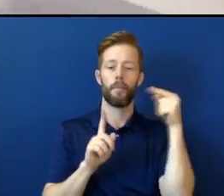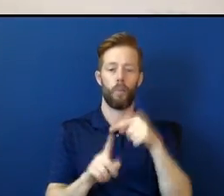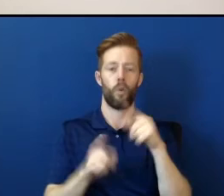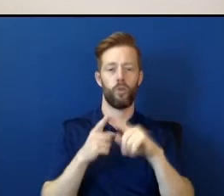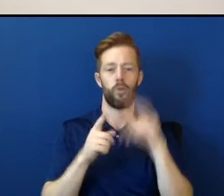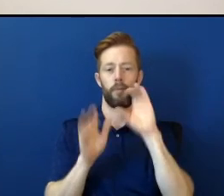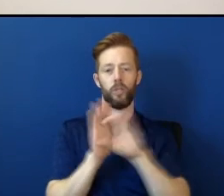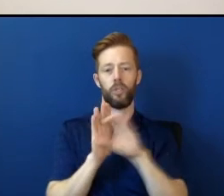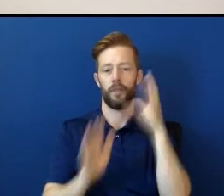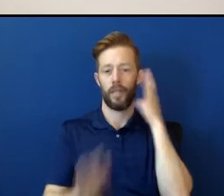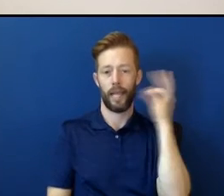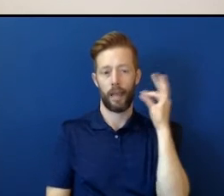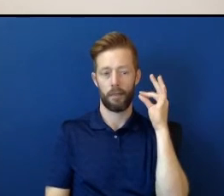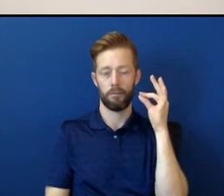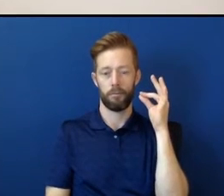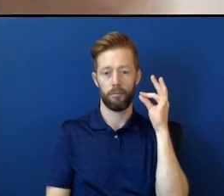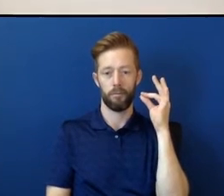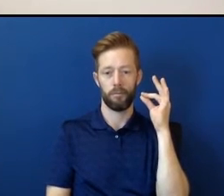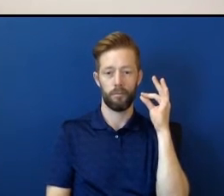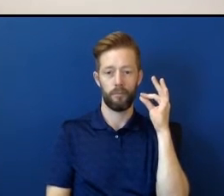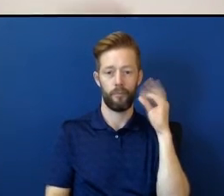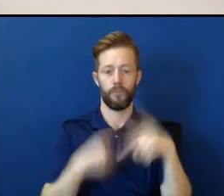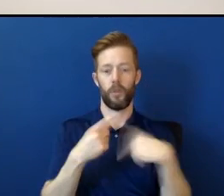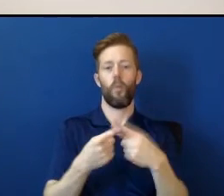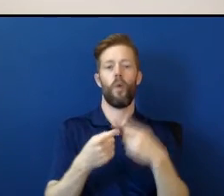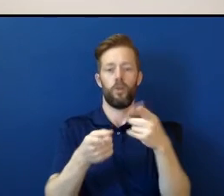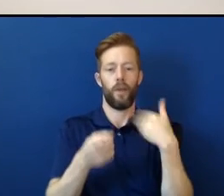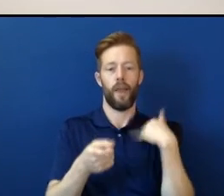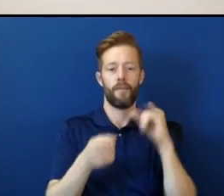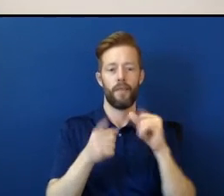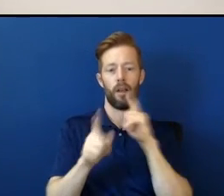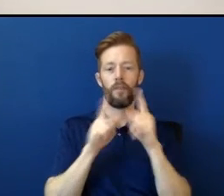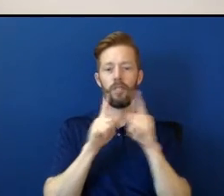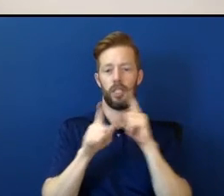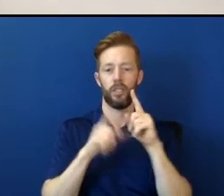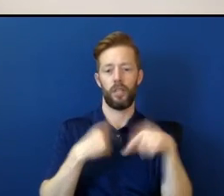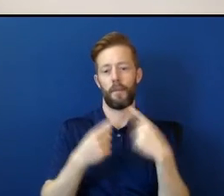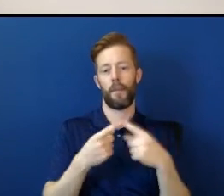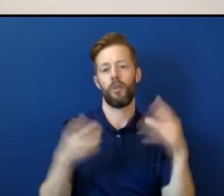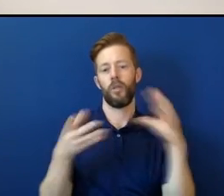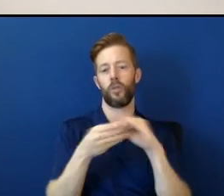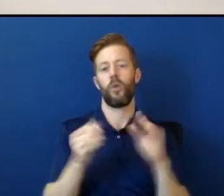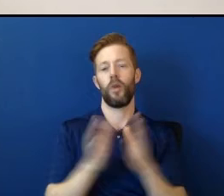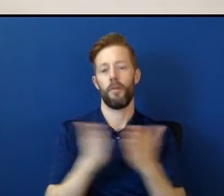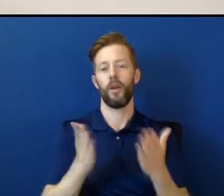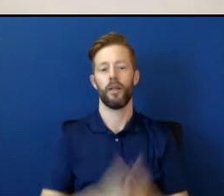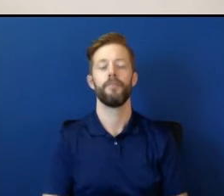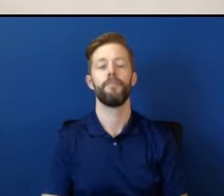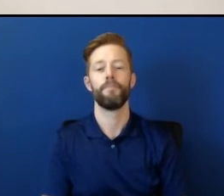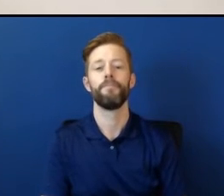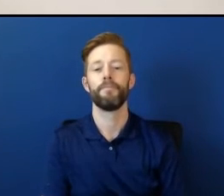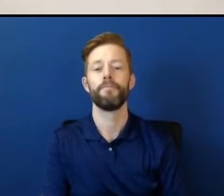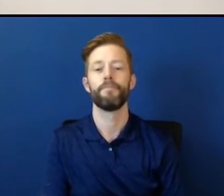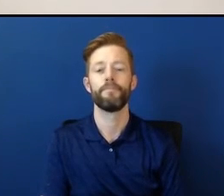cat when you're having that conversations around the storybook.